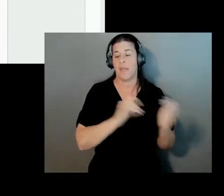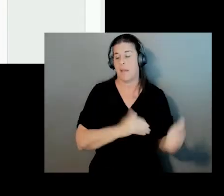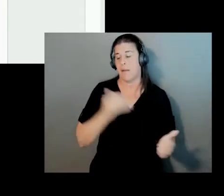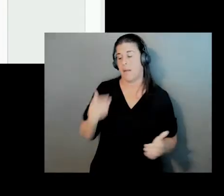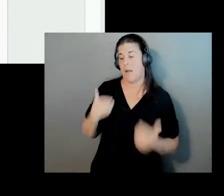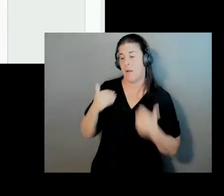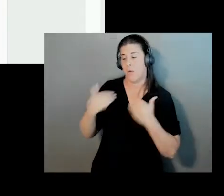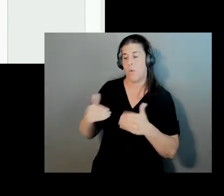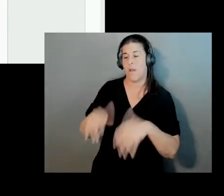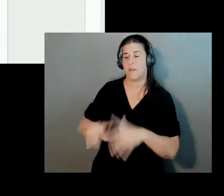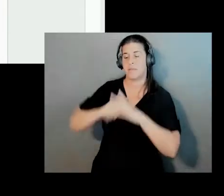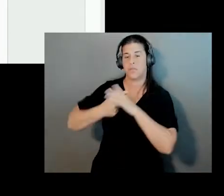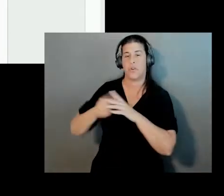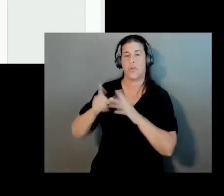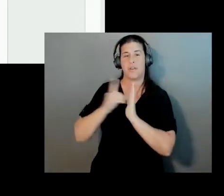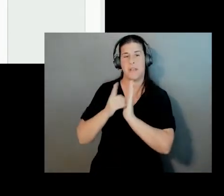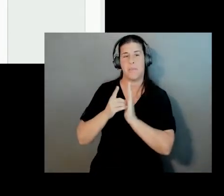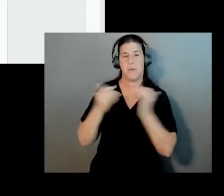to the demo.